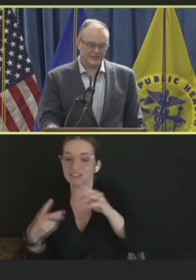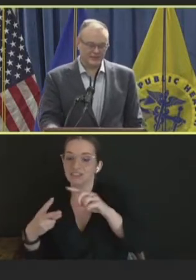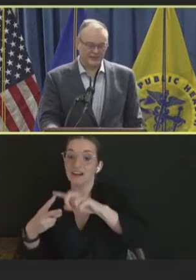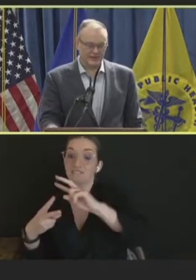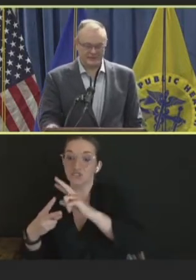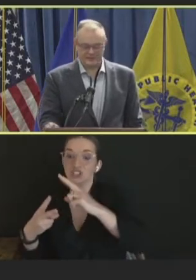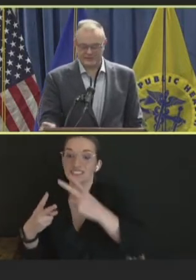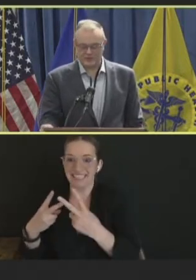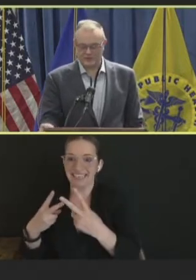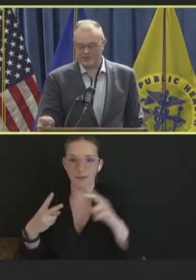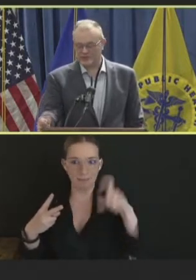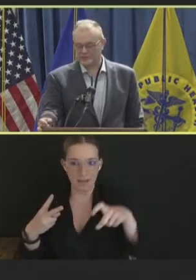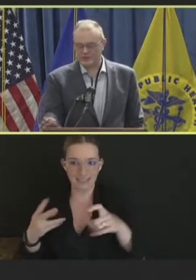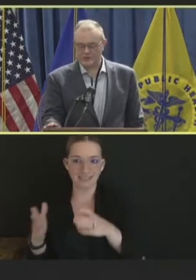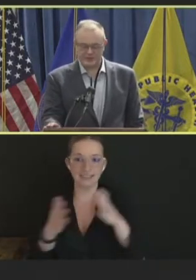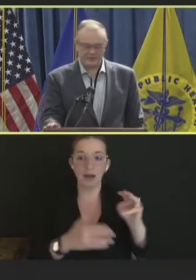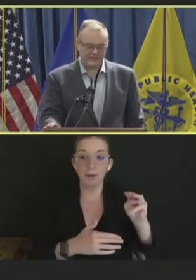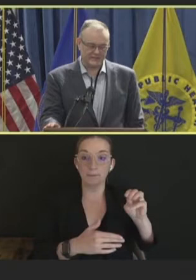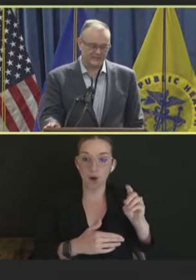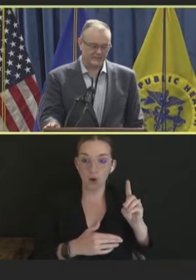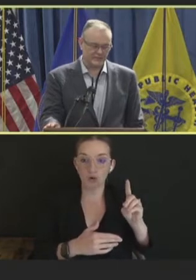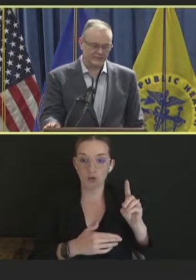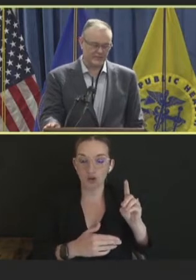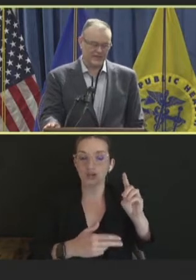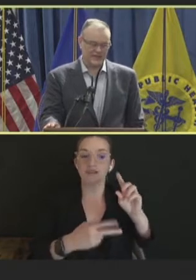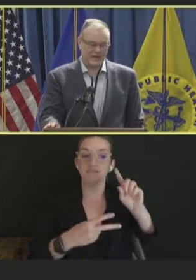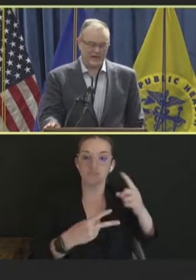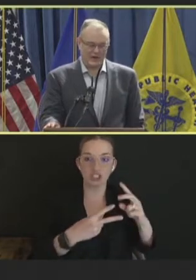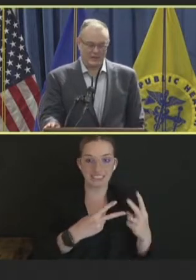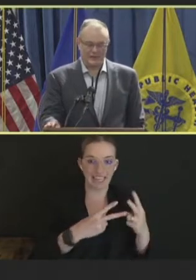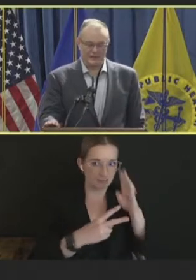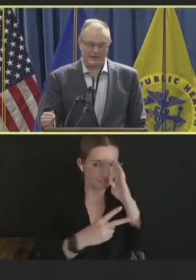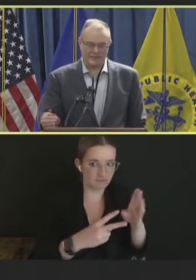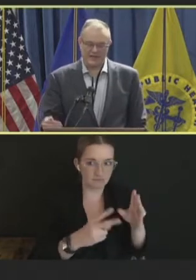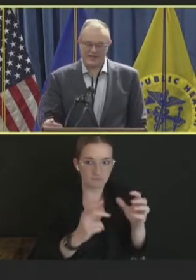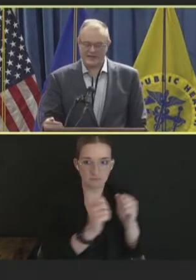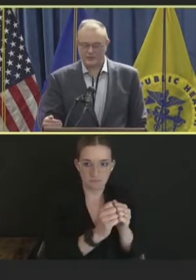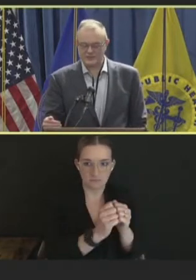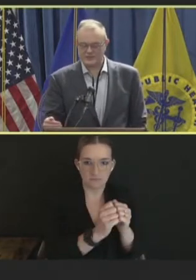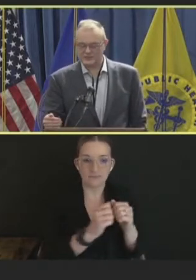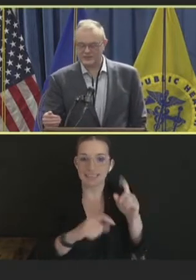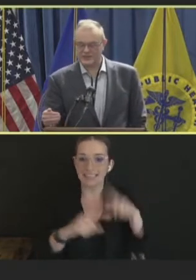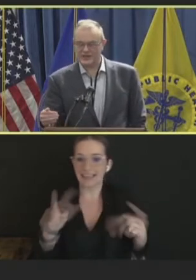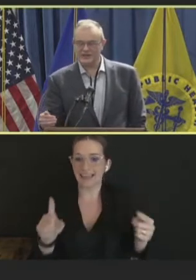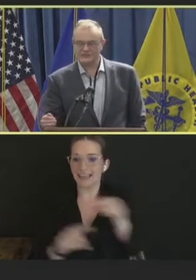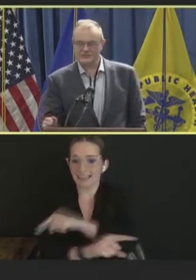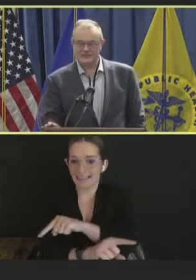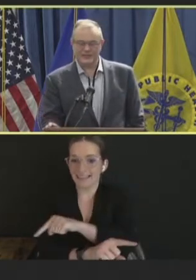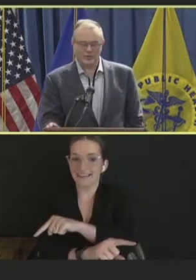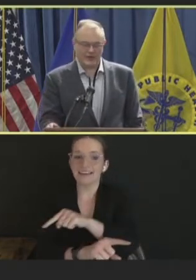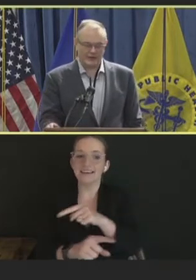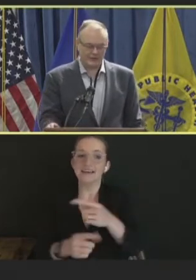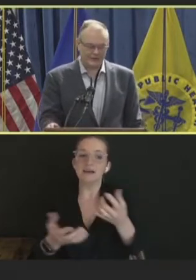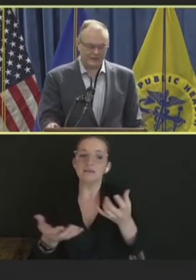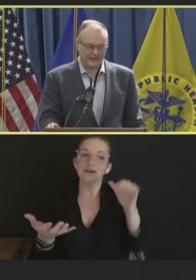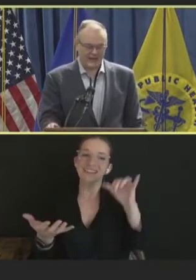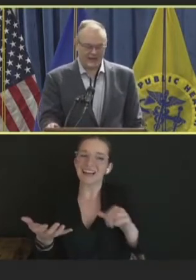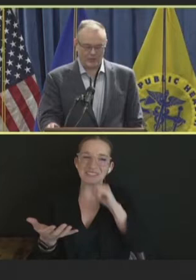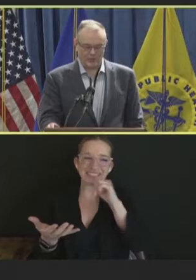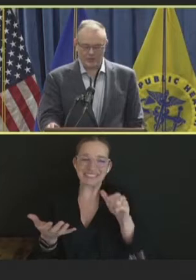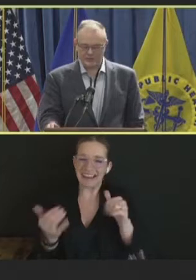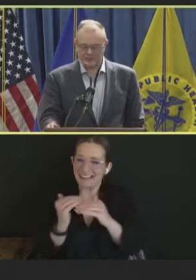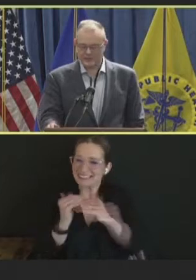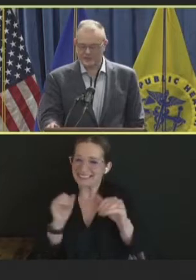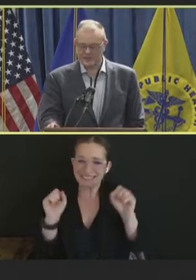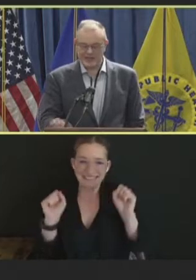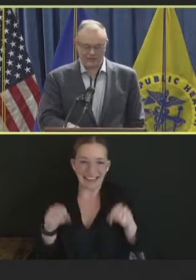dose. If you got Moderna, you got the Moderna second dose. But that was an unsustainable model, and we